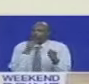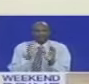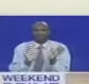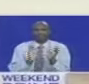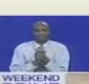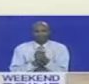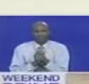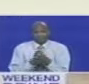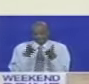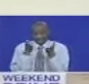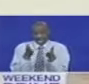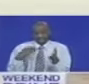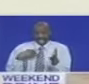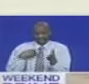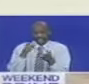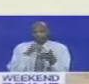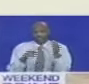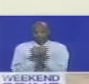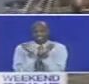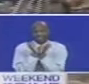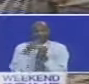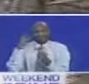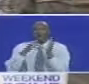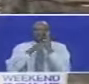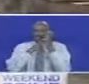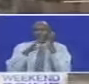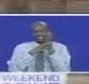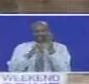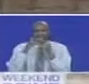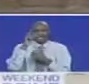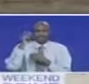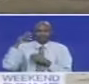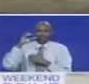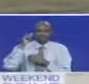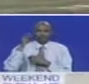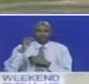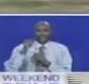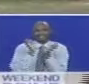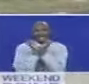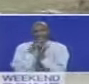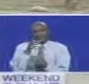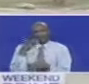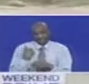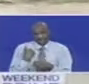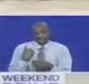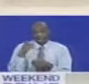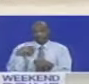For now, this is the current state of the once famous Kipchoge Stadium, which is a total contrast of the athletics dominance